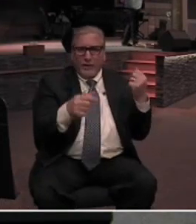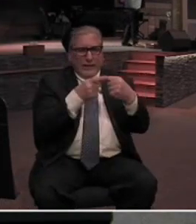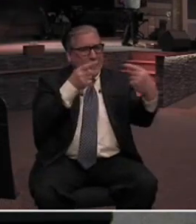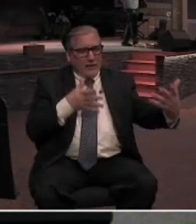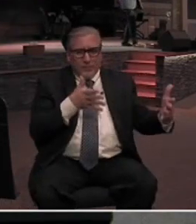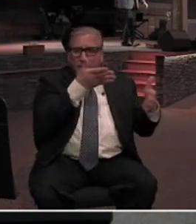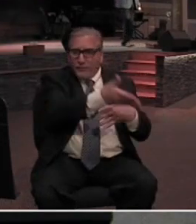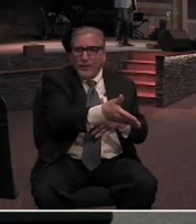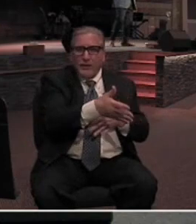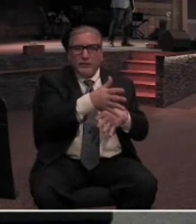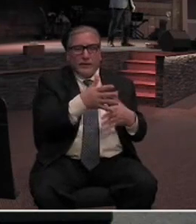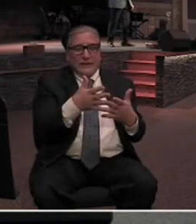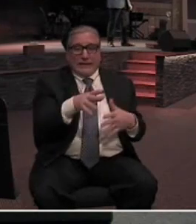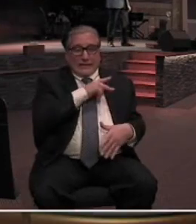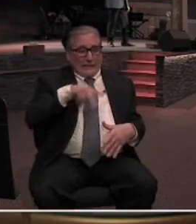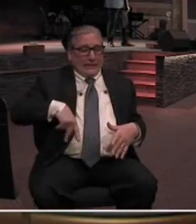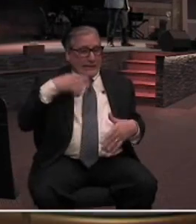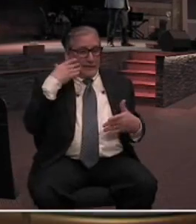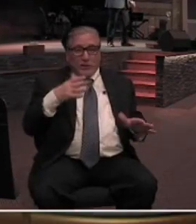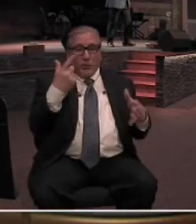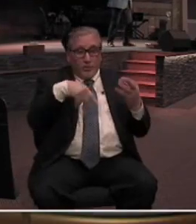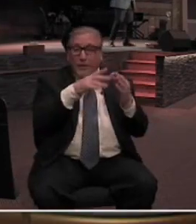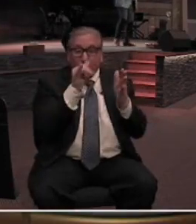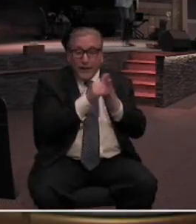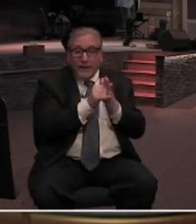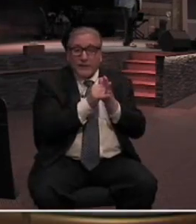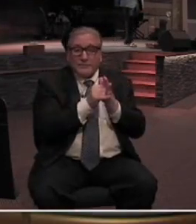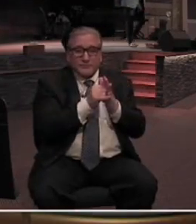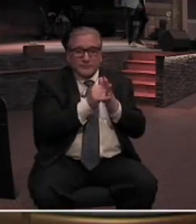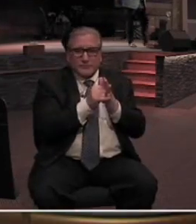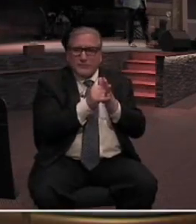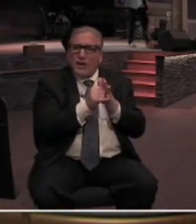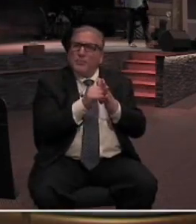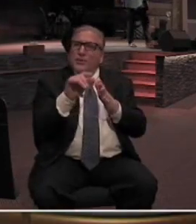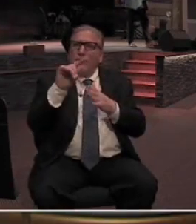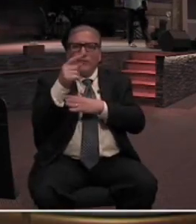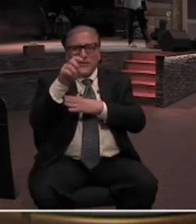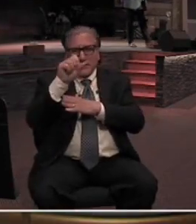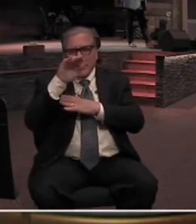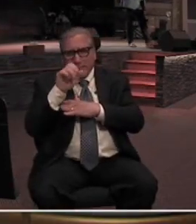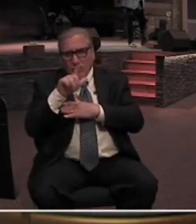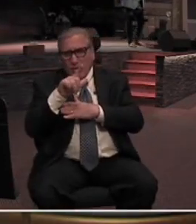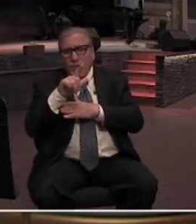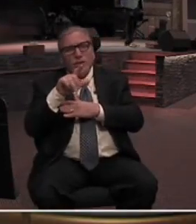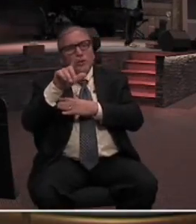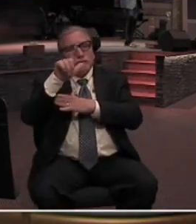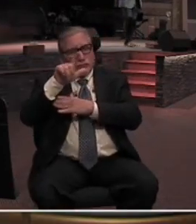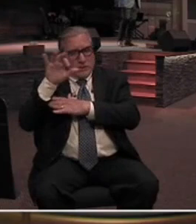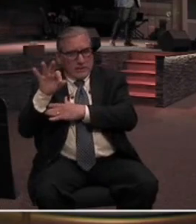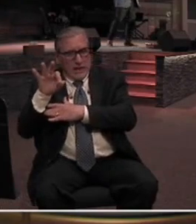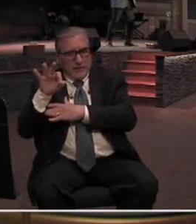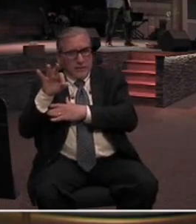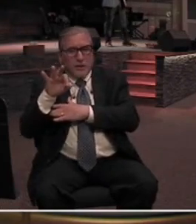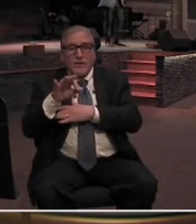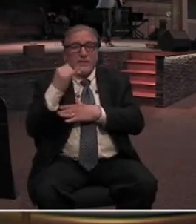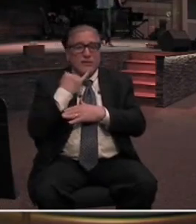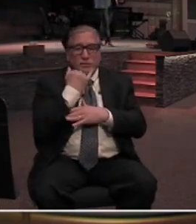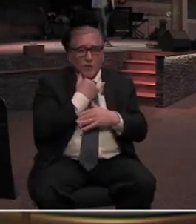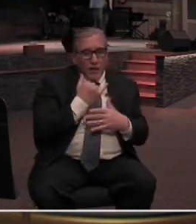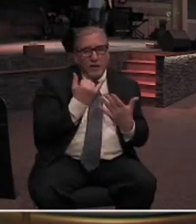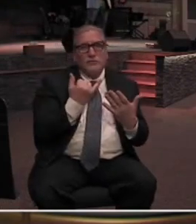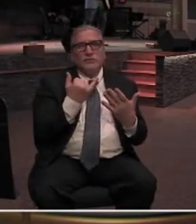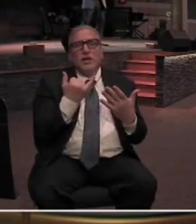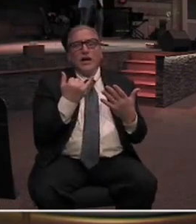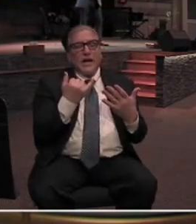The king, Achish, didn't even know about it. We get to 1 Samuel 29. The Israelites and the Philistines,